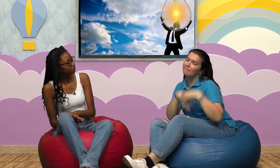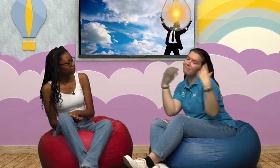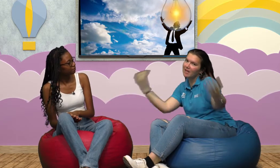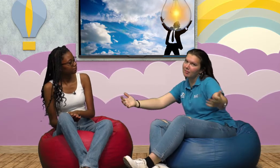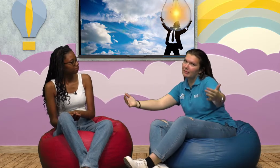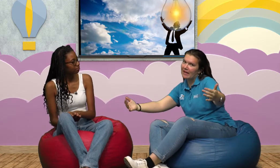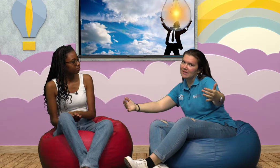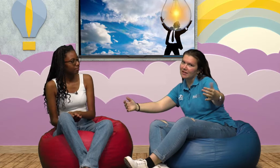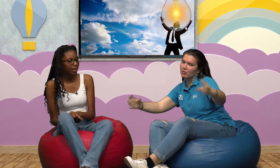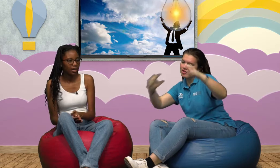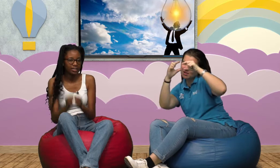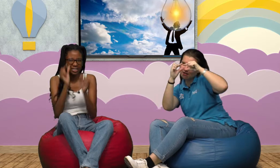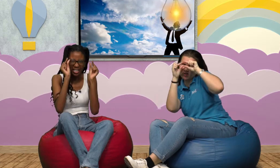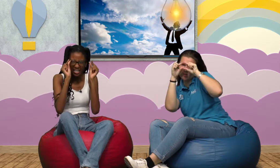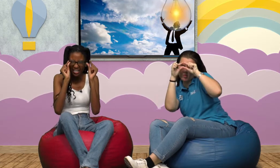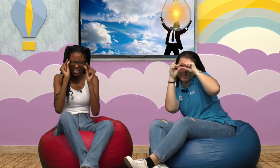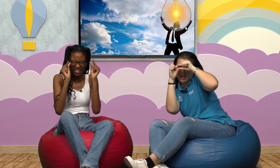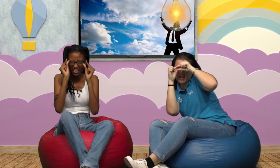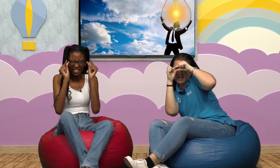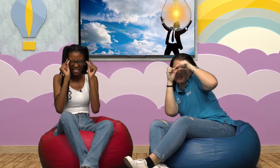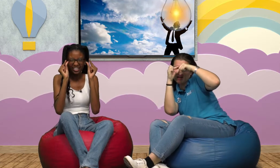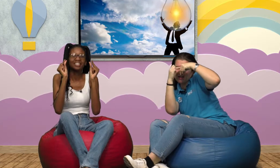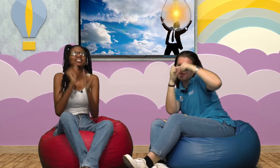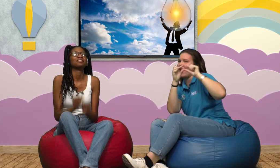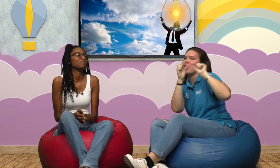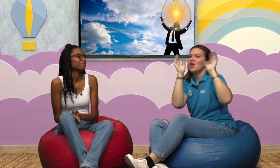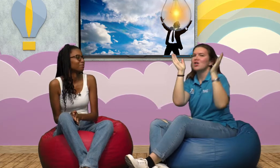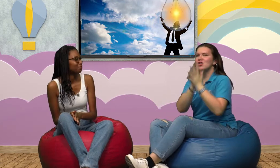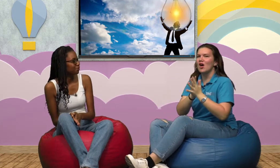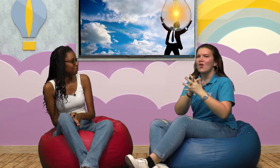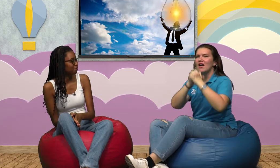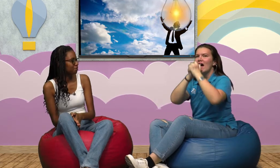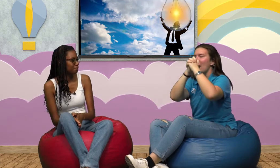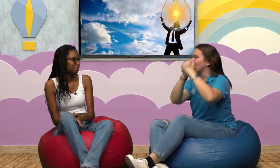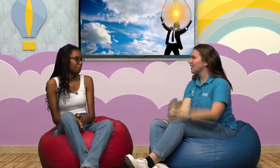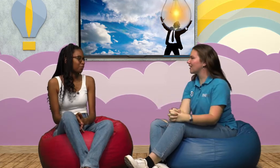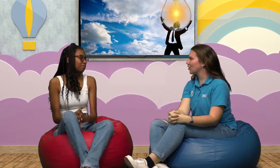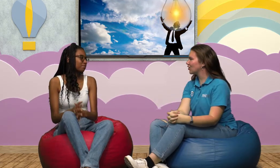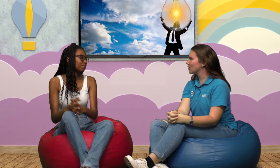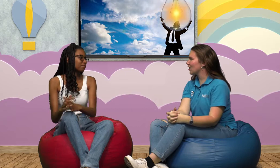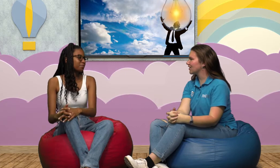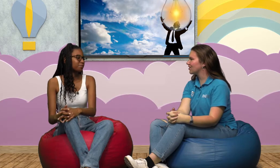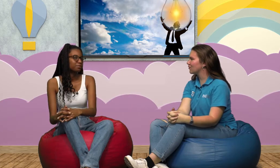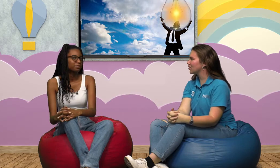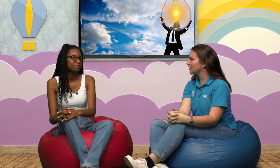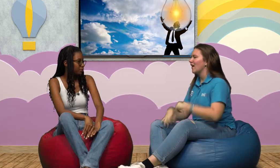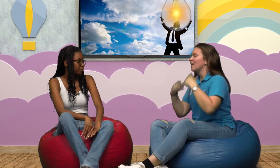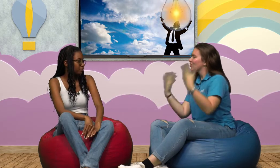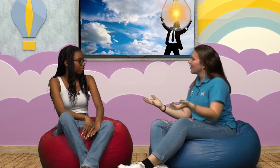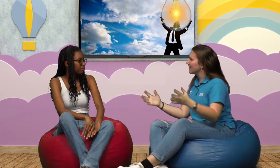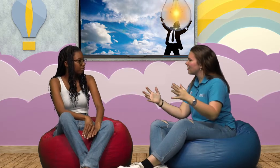not a big planet anymore. It's just a little small tiny planet now. So I think that concludes our activity for